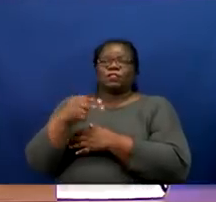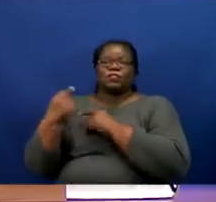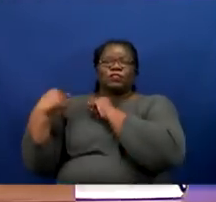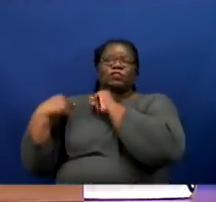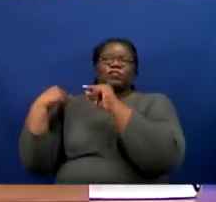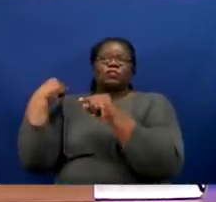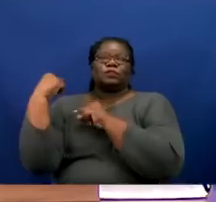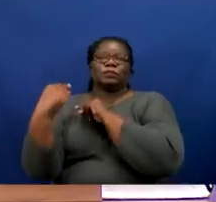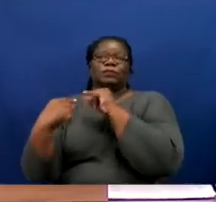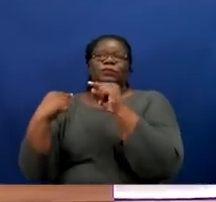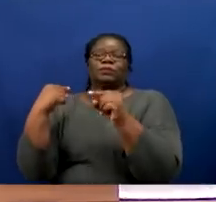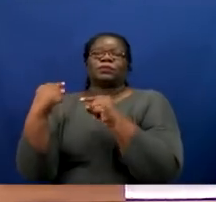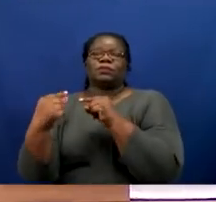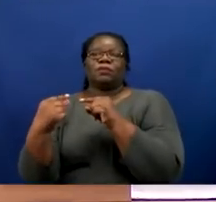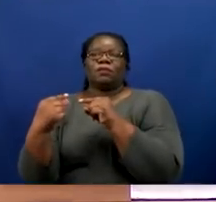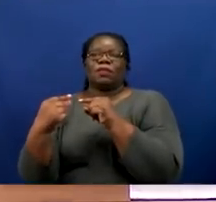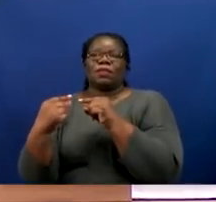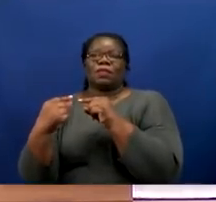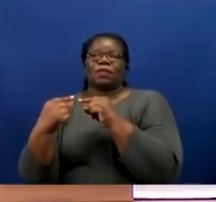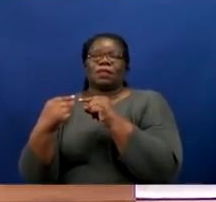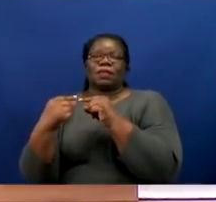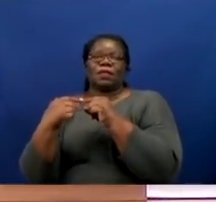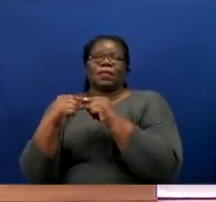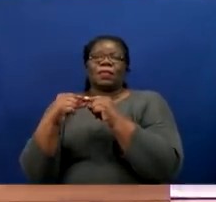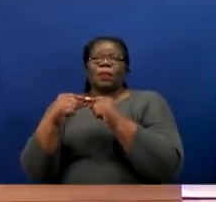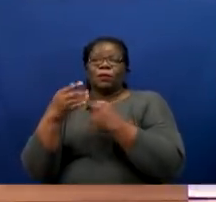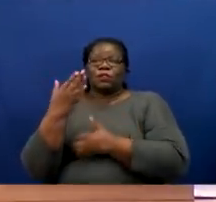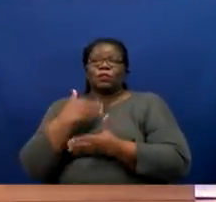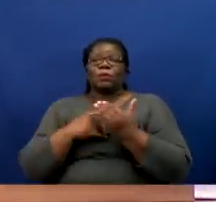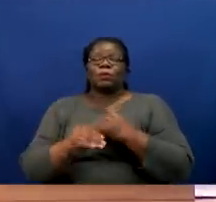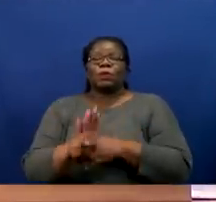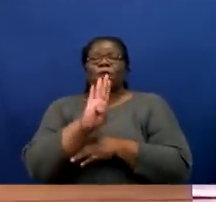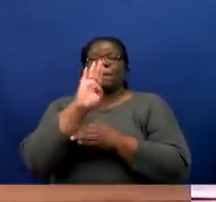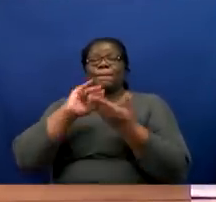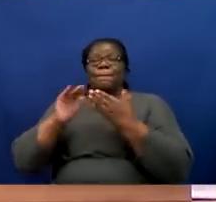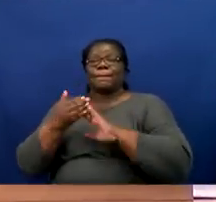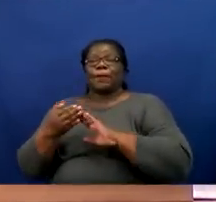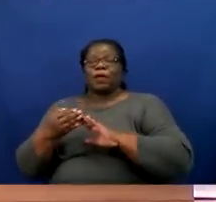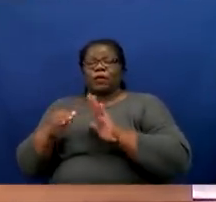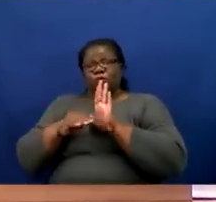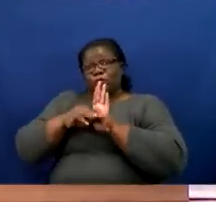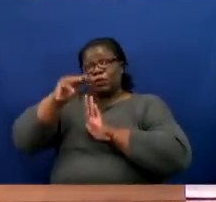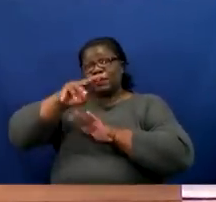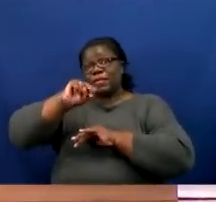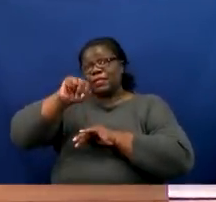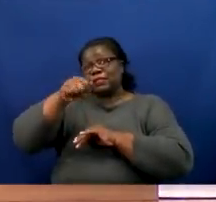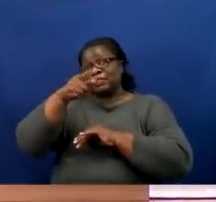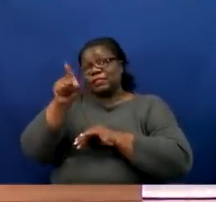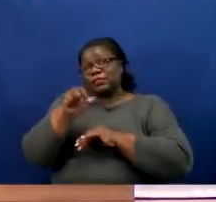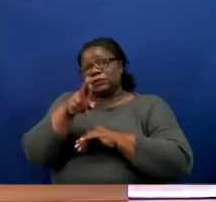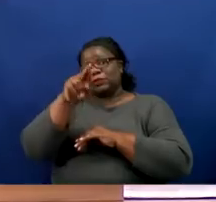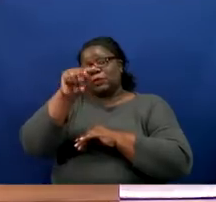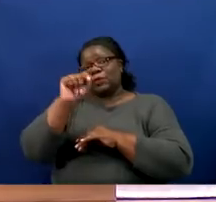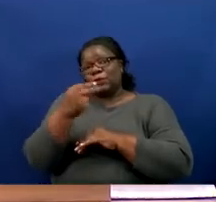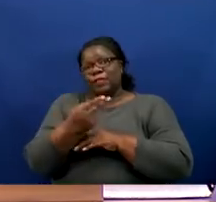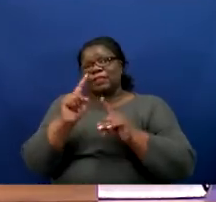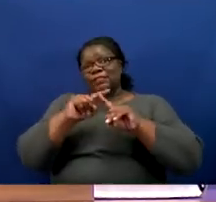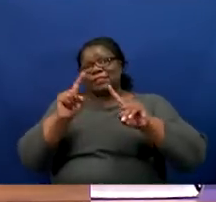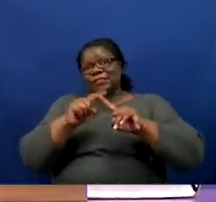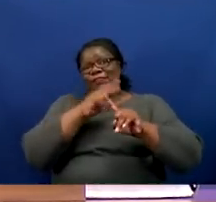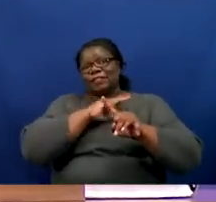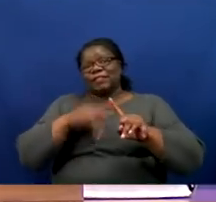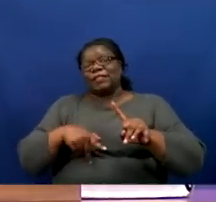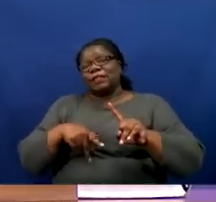There's another king that was born in Bethlehem, raised up in Nazareth. There's another king who